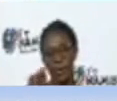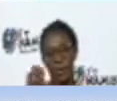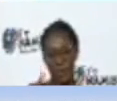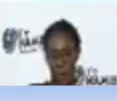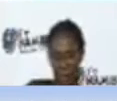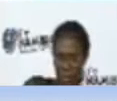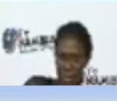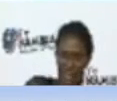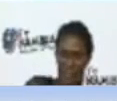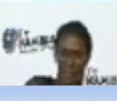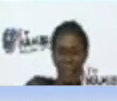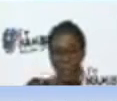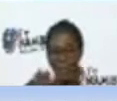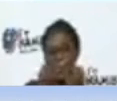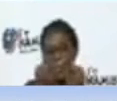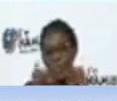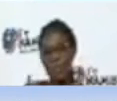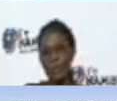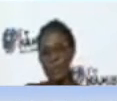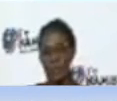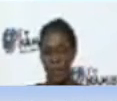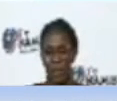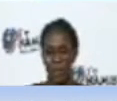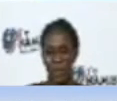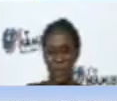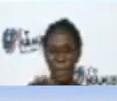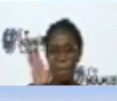independent, and pluralistic media.